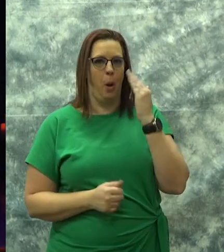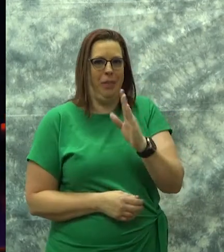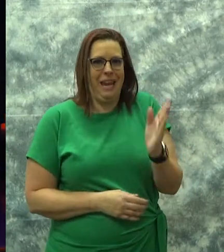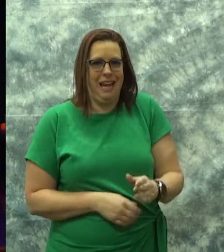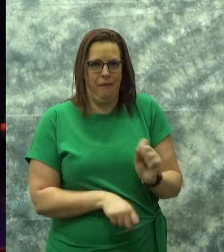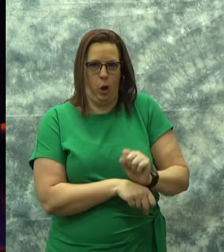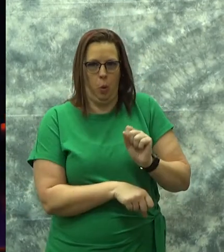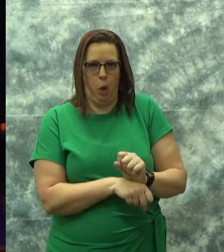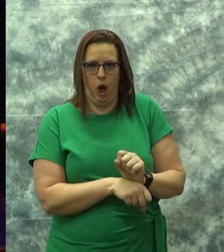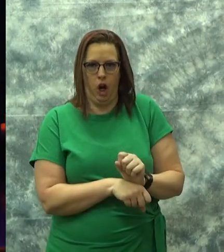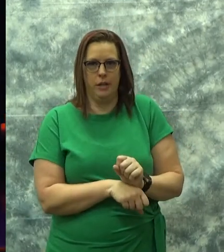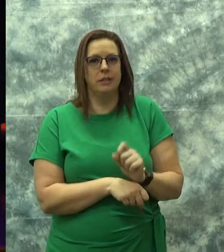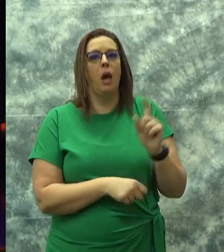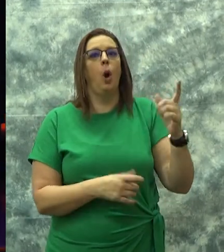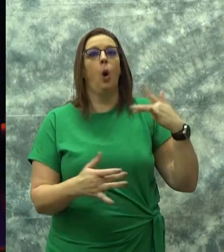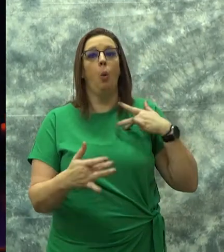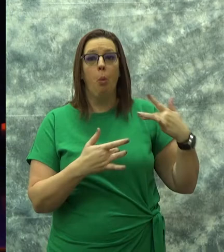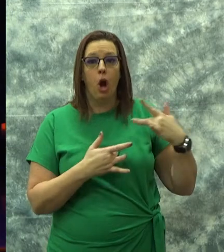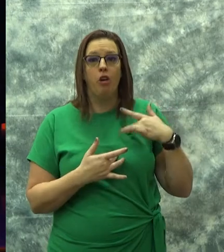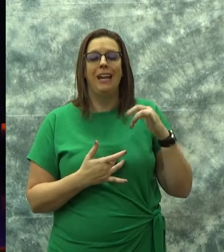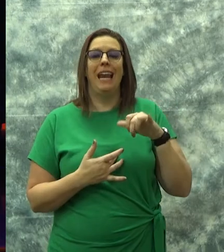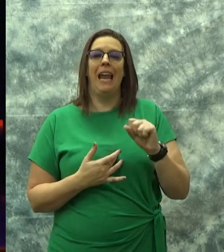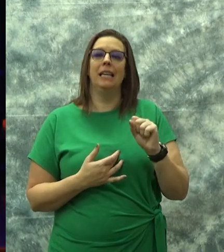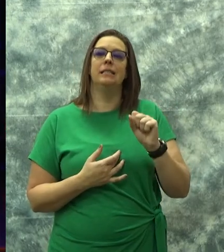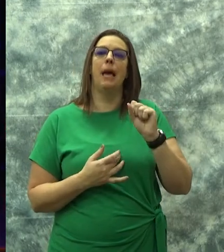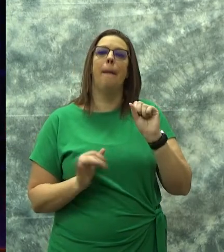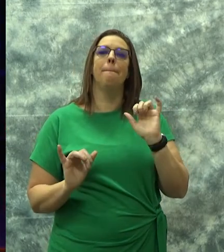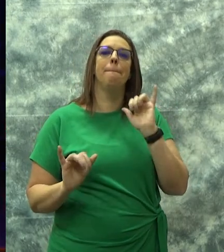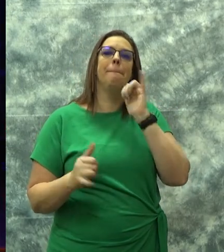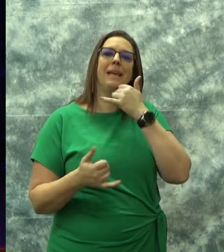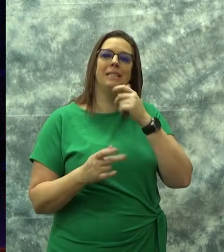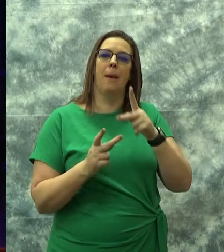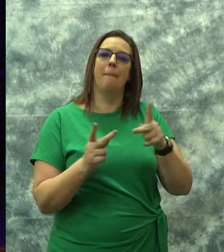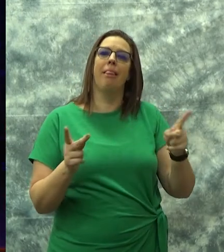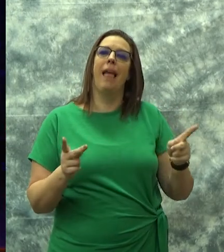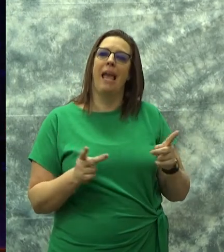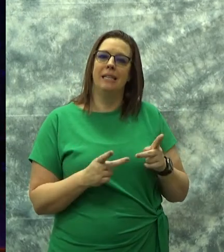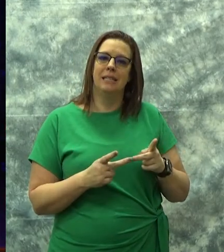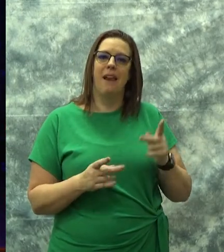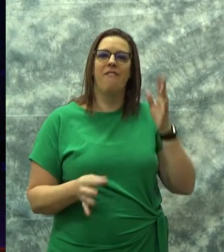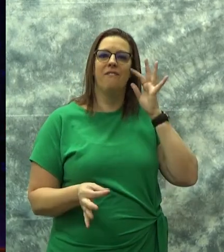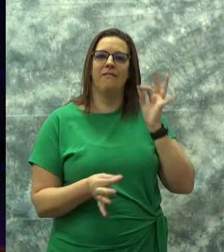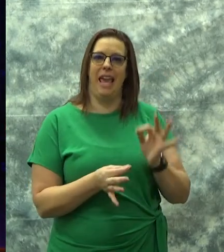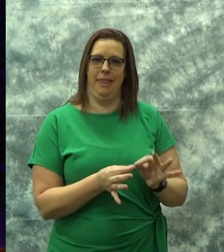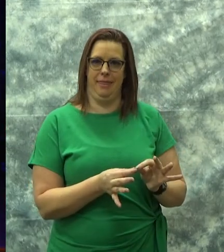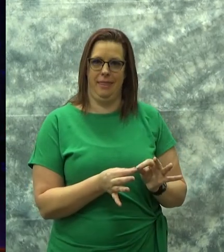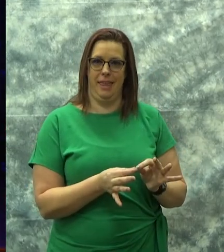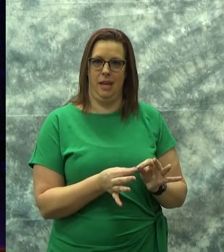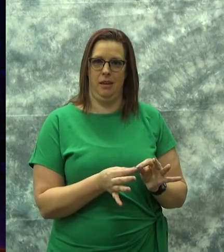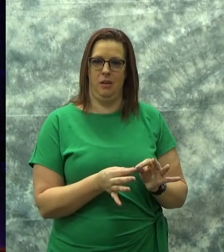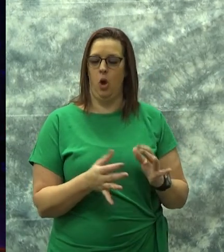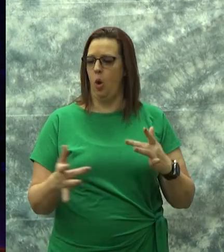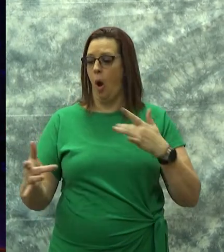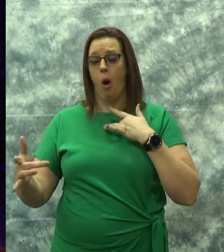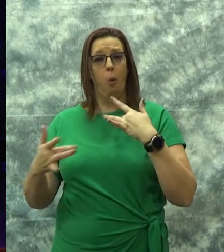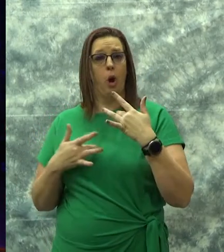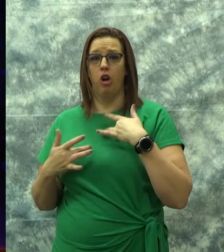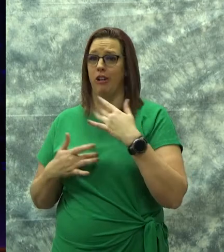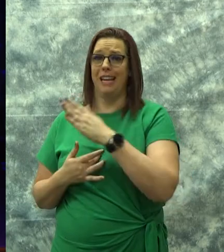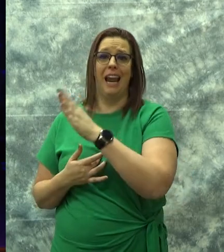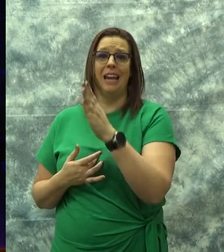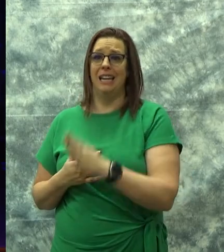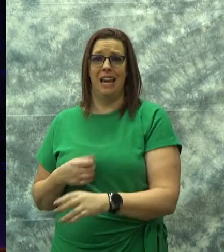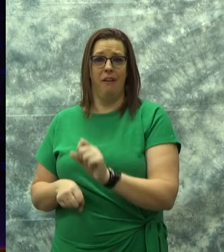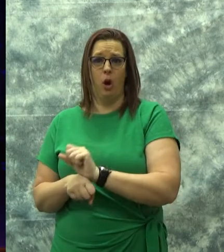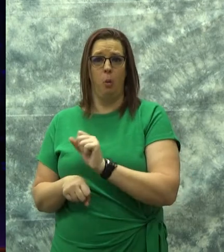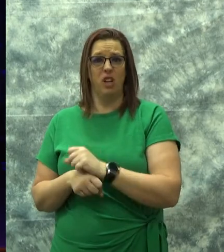it never works. Holmes used to basically say, worry is misplaced faith, so it doesn't work for us. Worry never works